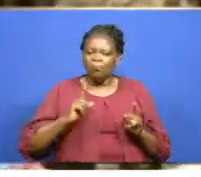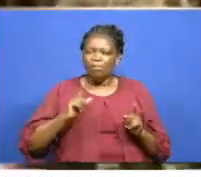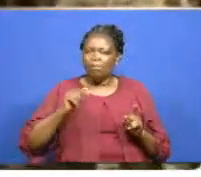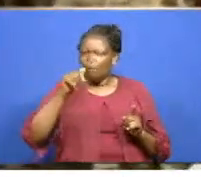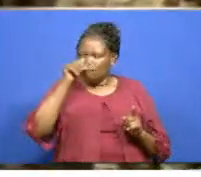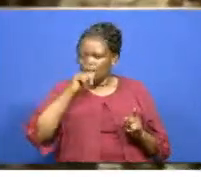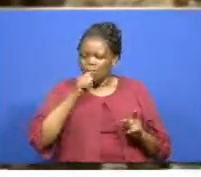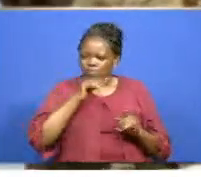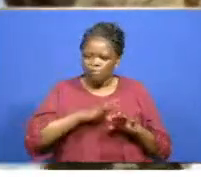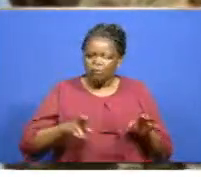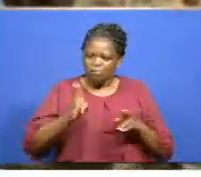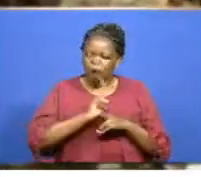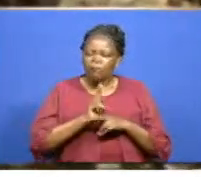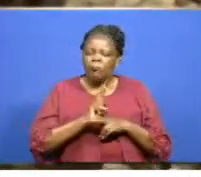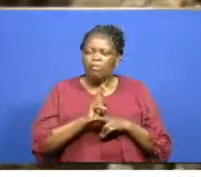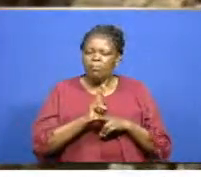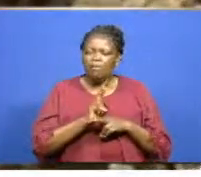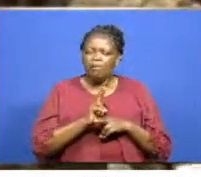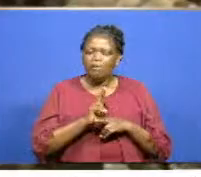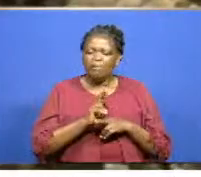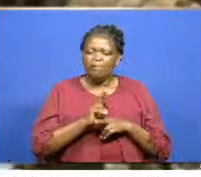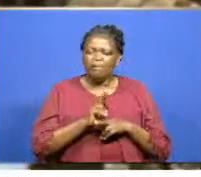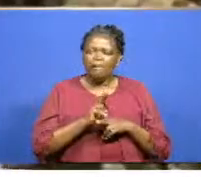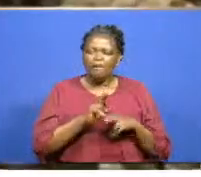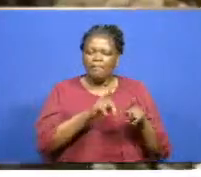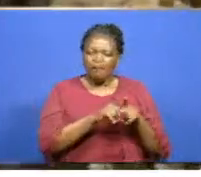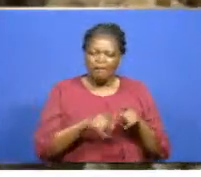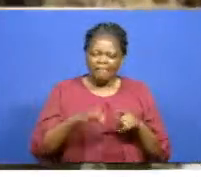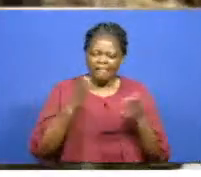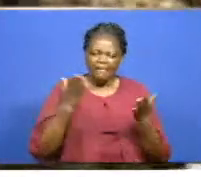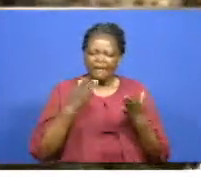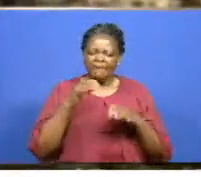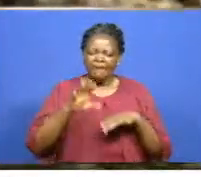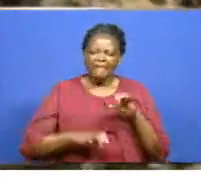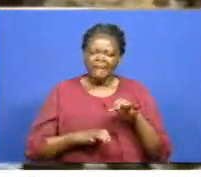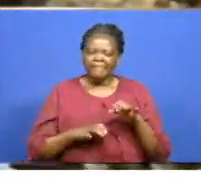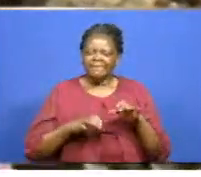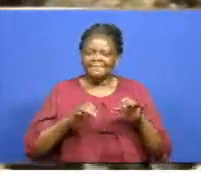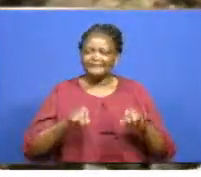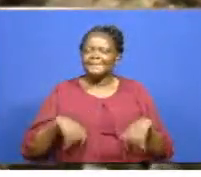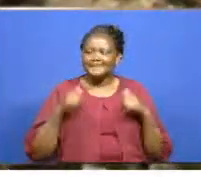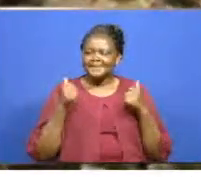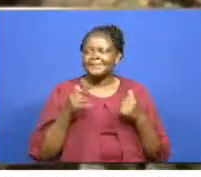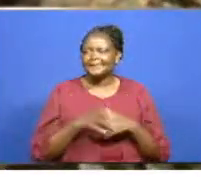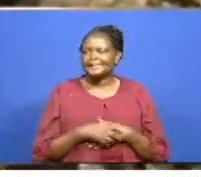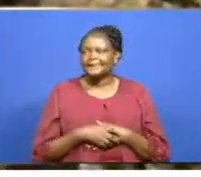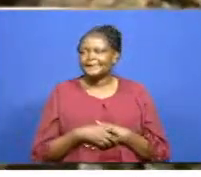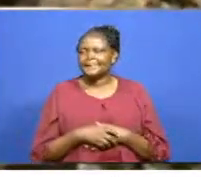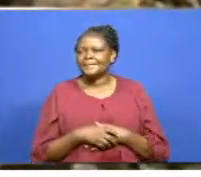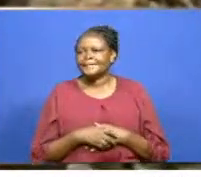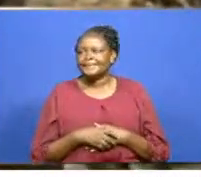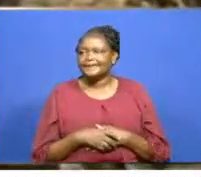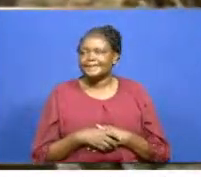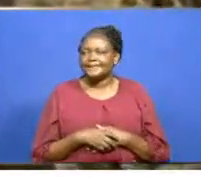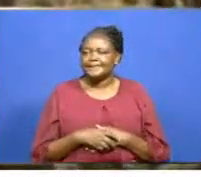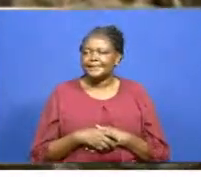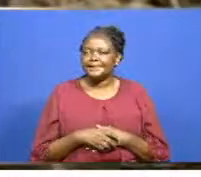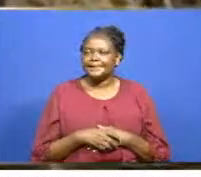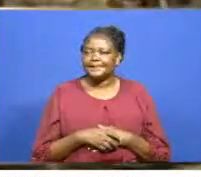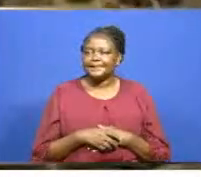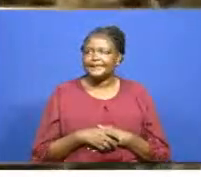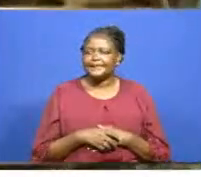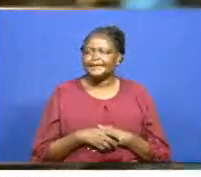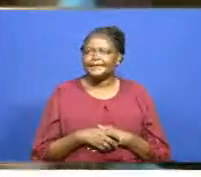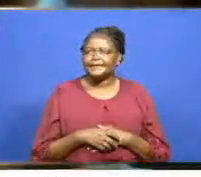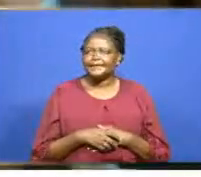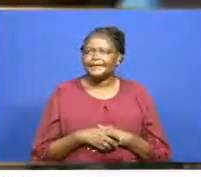property to be used as a wildlife habitat. So we thank them as well, because they have worked with us and they have worked with the entirety of the Kenyan people. Thank you very much.